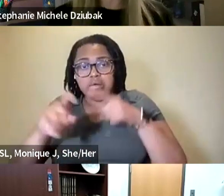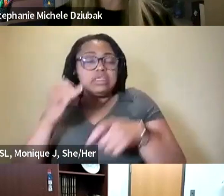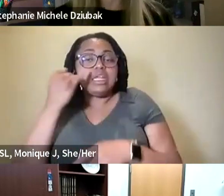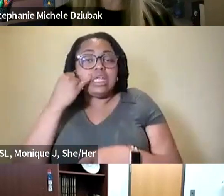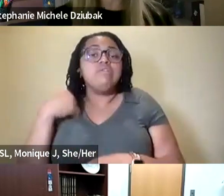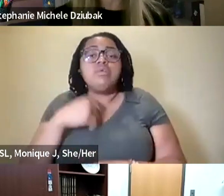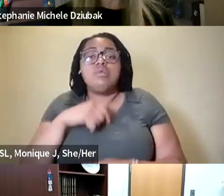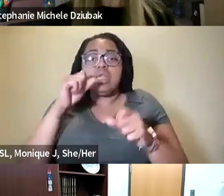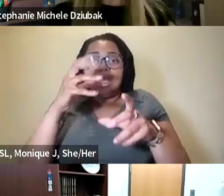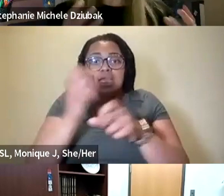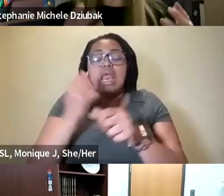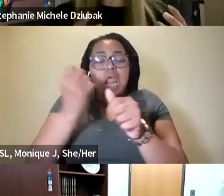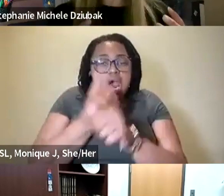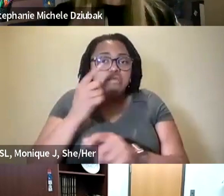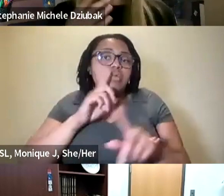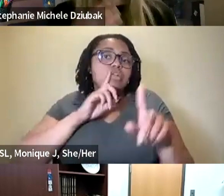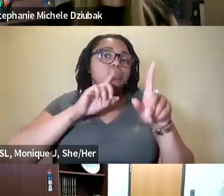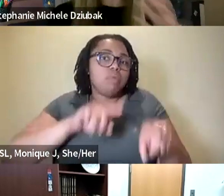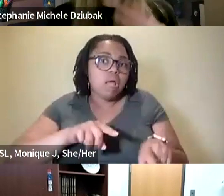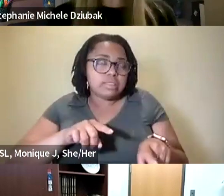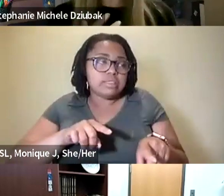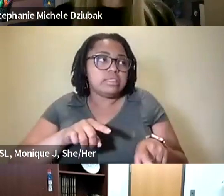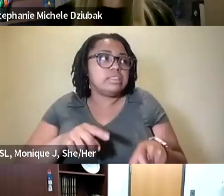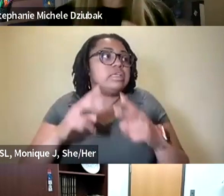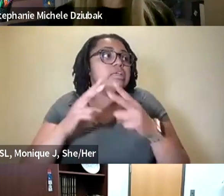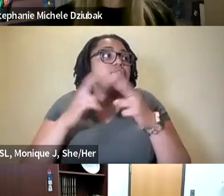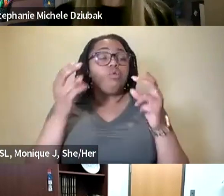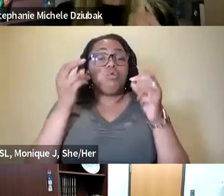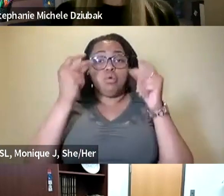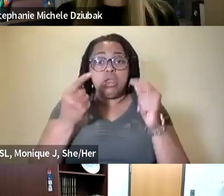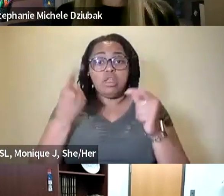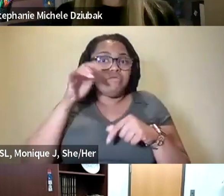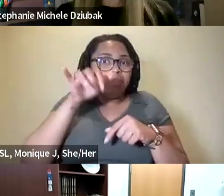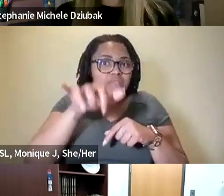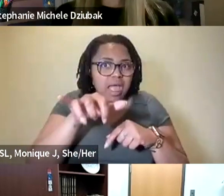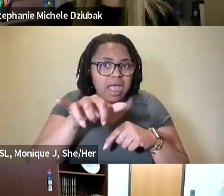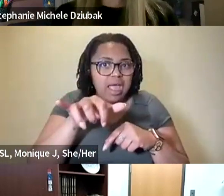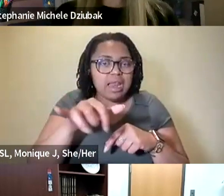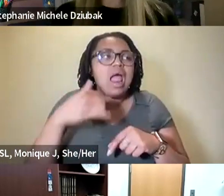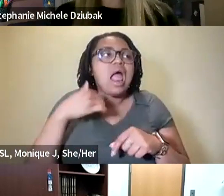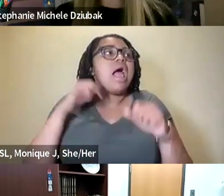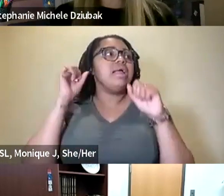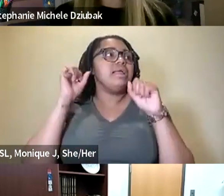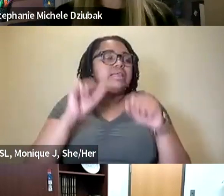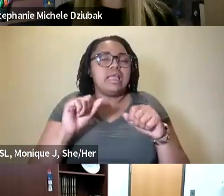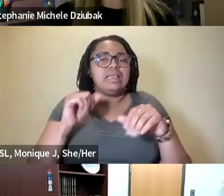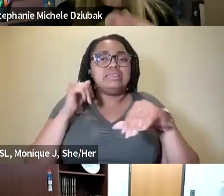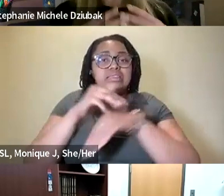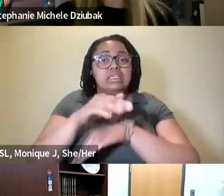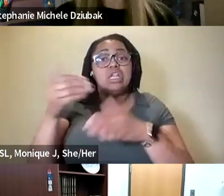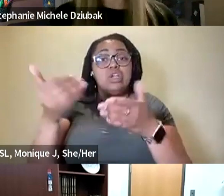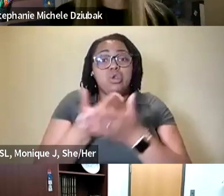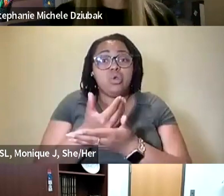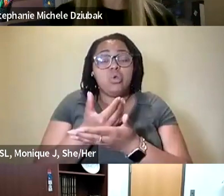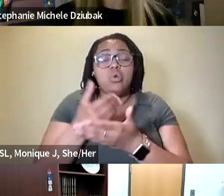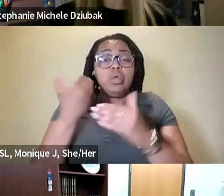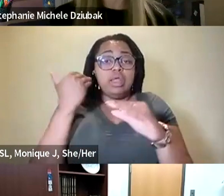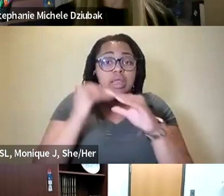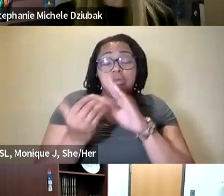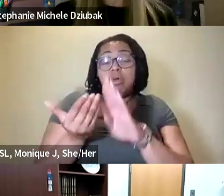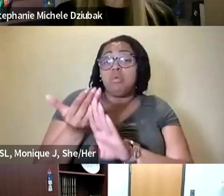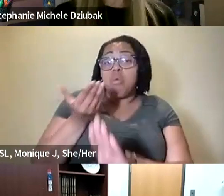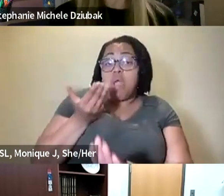everybody's responses very quickly for this, I can even send out another email prior